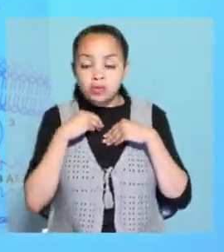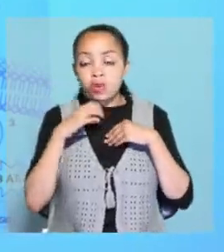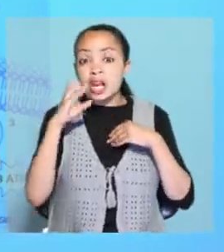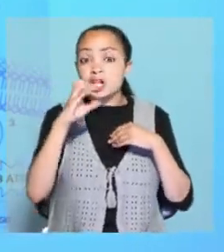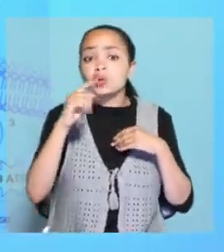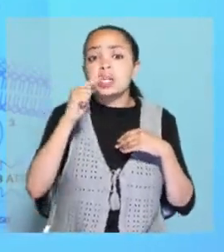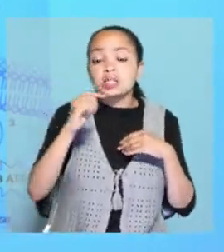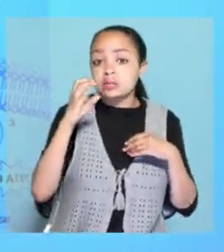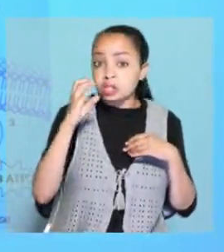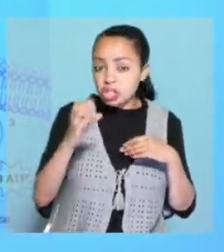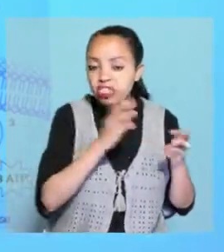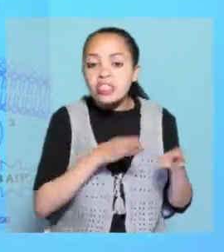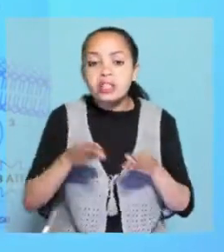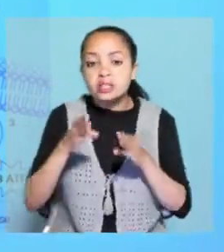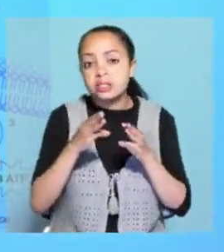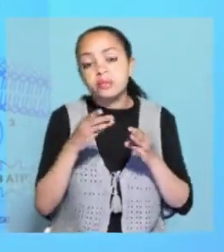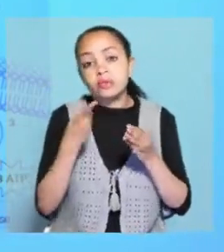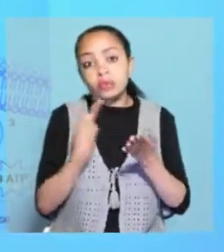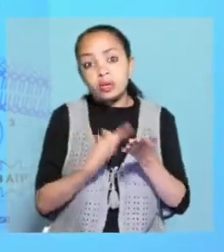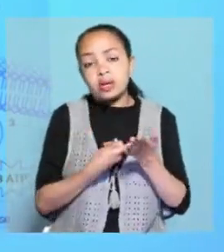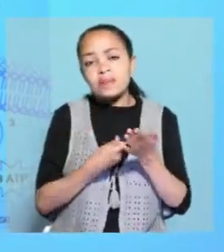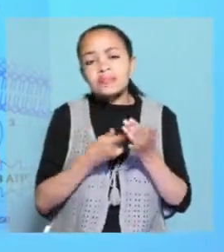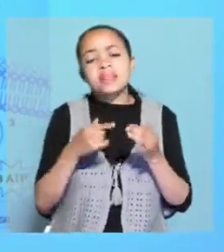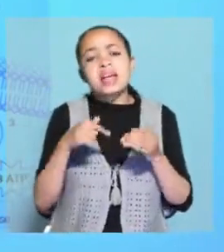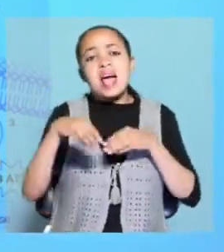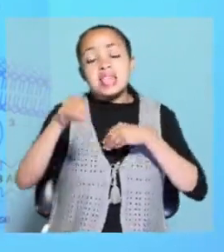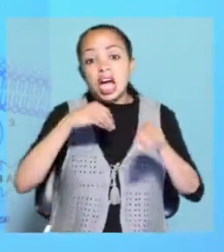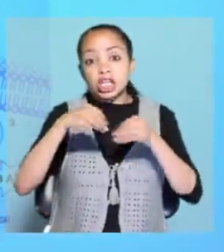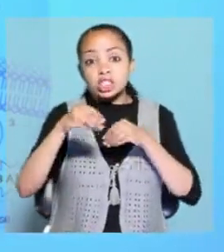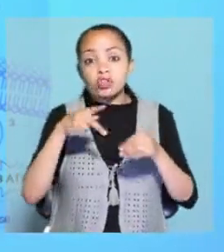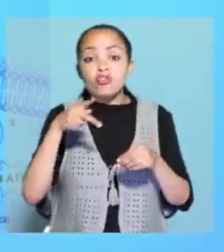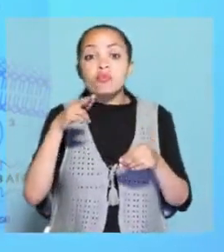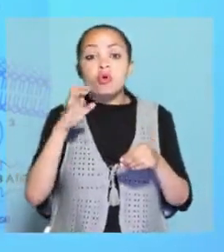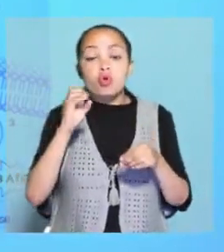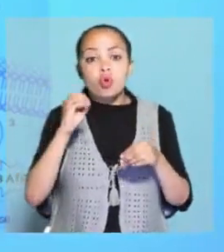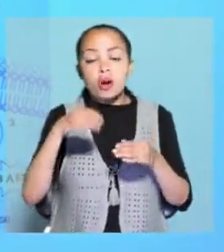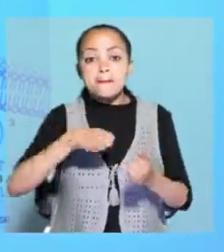system. So here, as the action of proton pump,